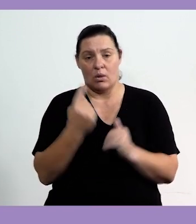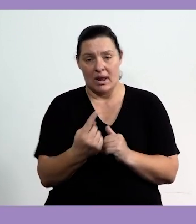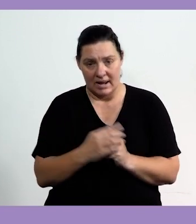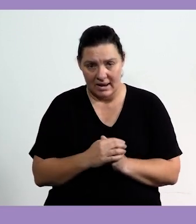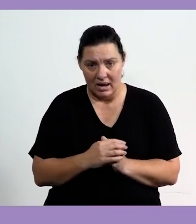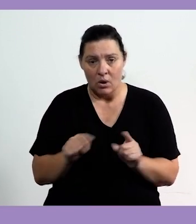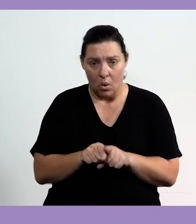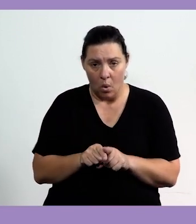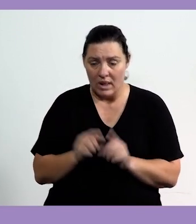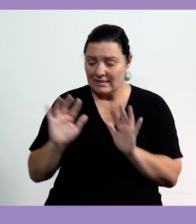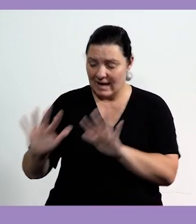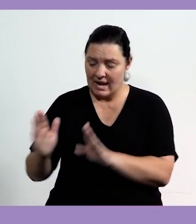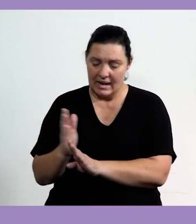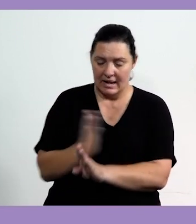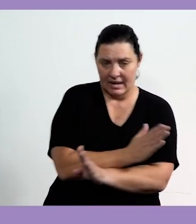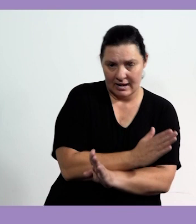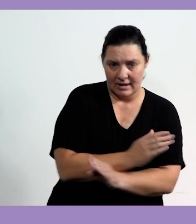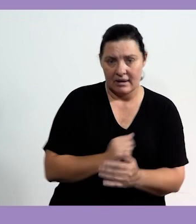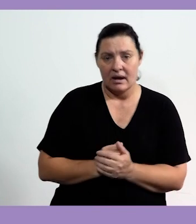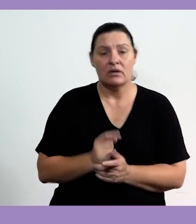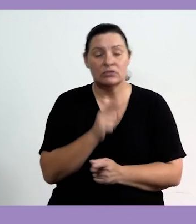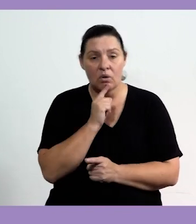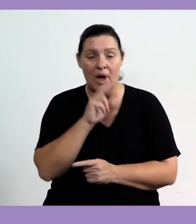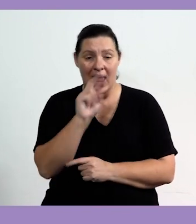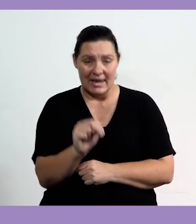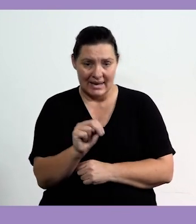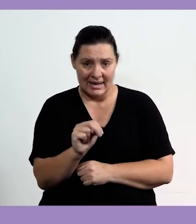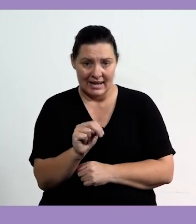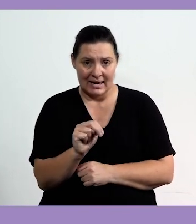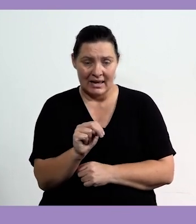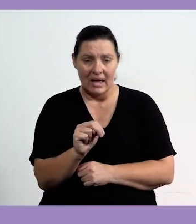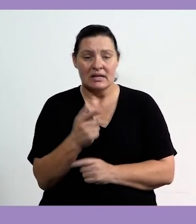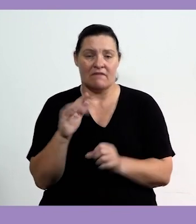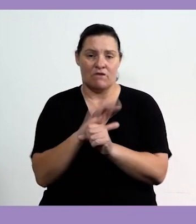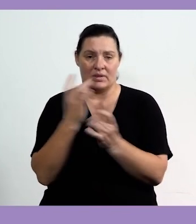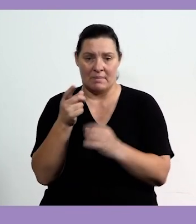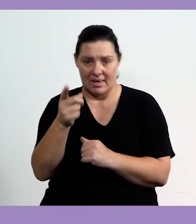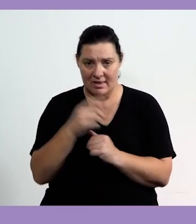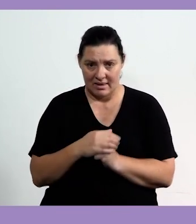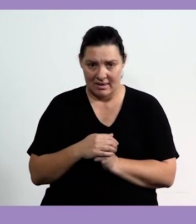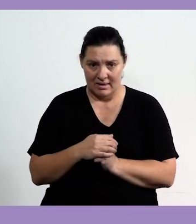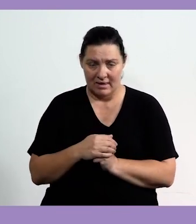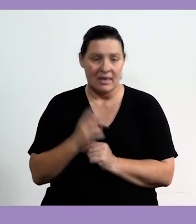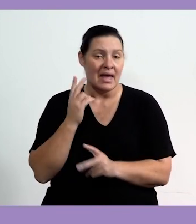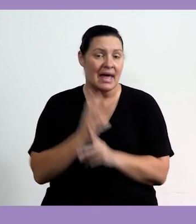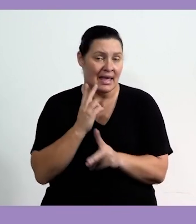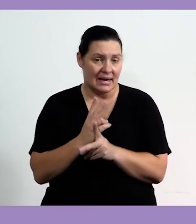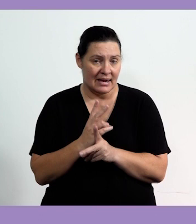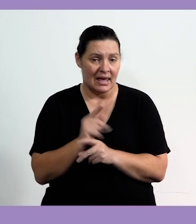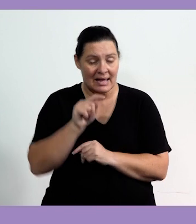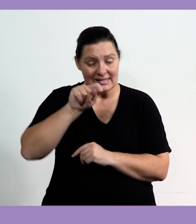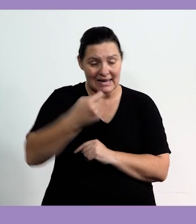or equals to 1 and smaller than 10, and where n is an integer.